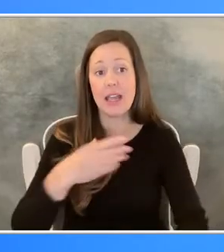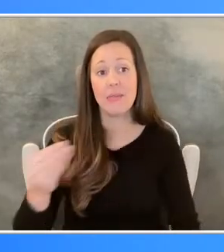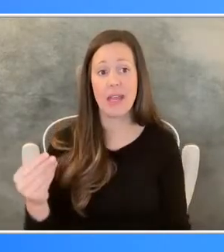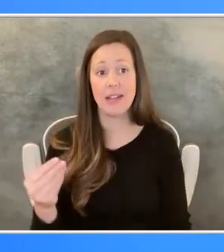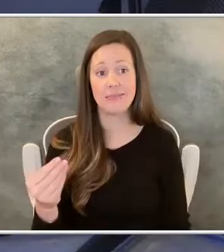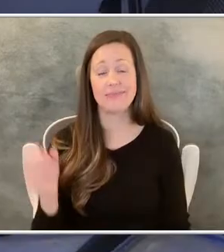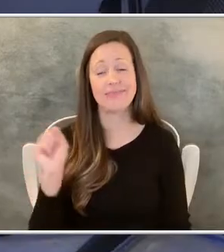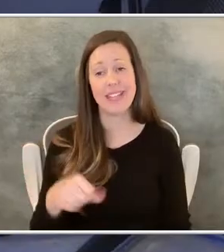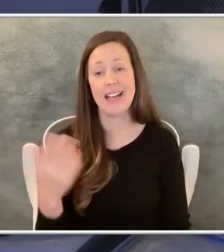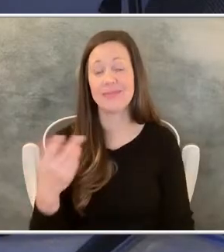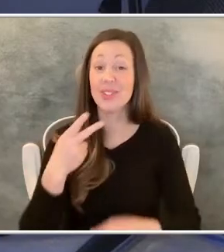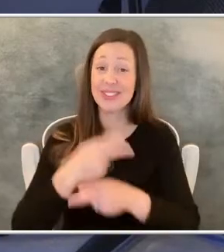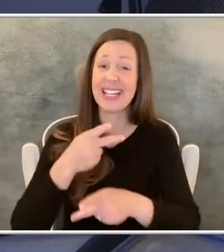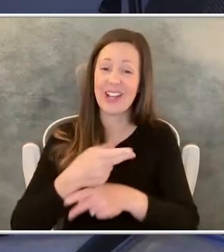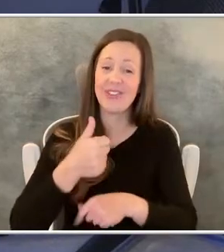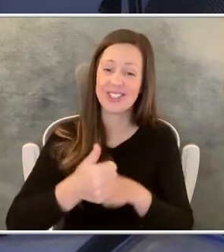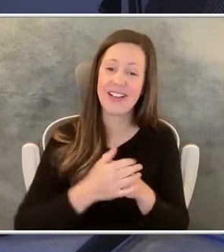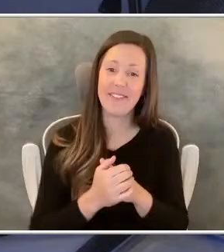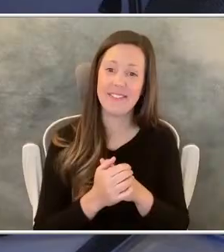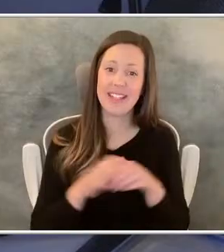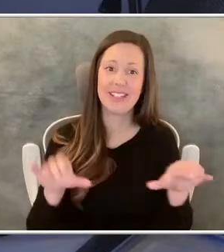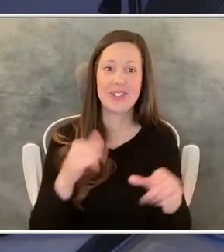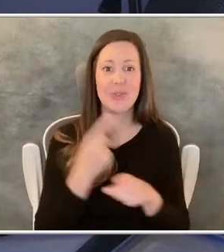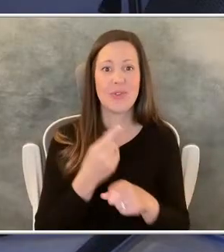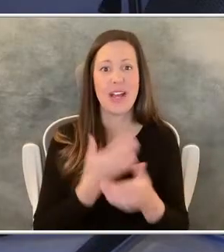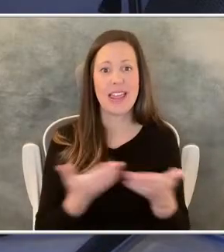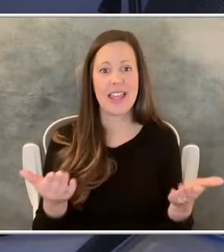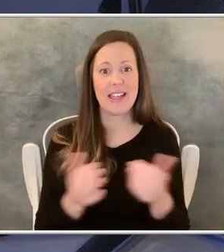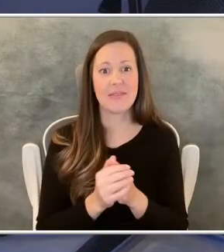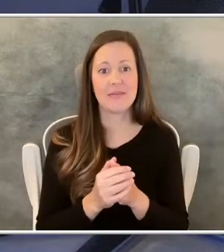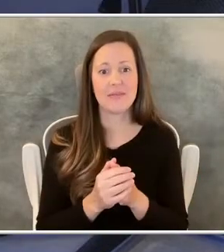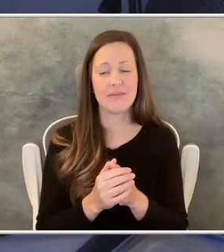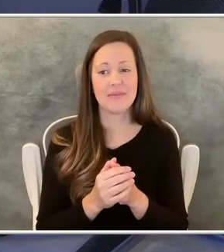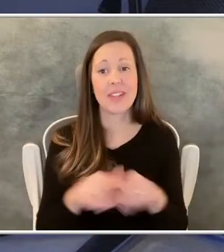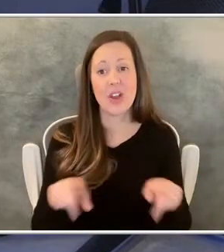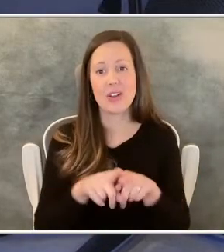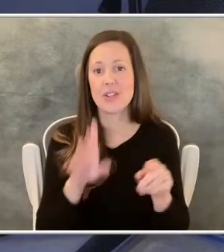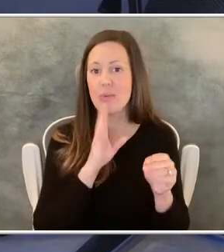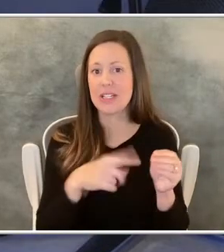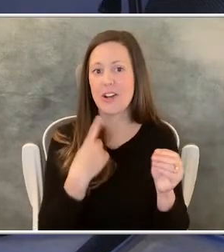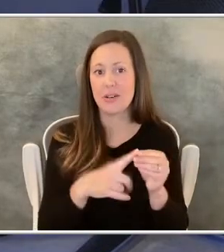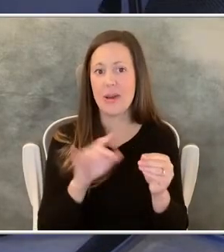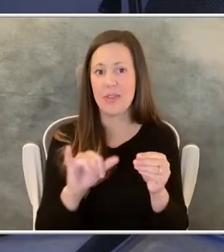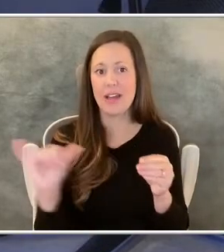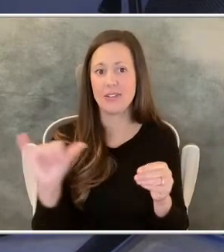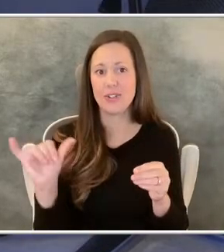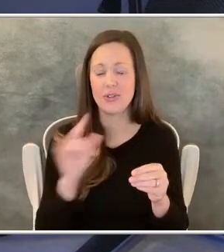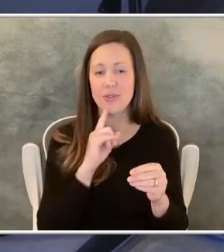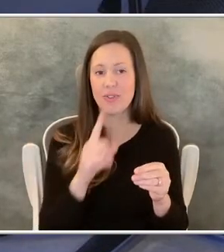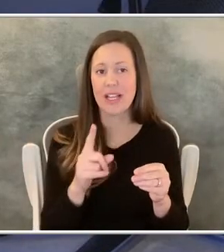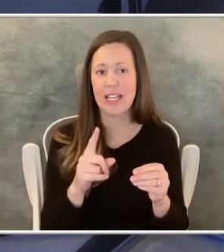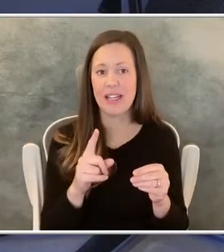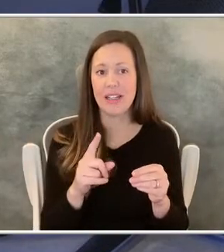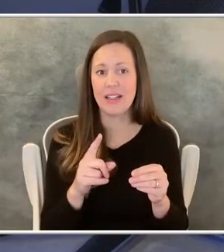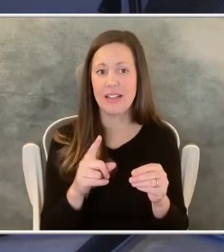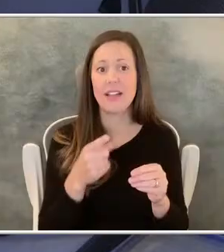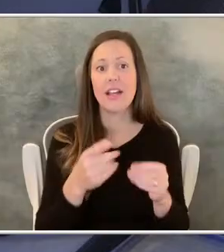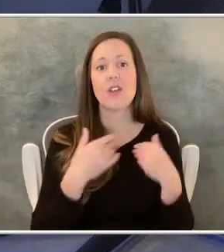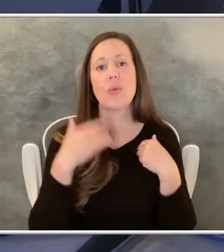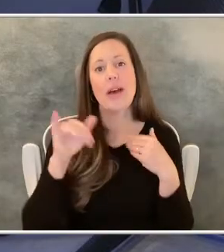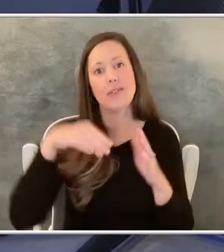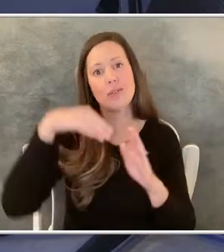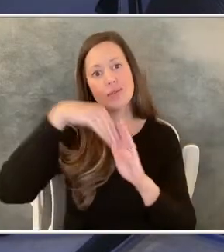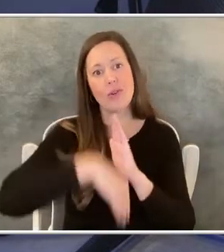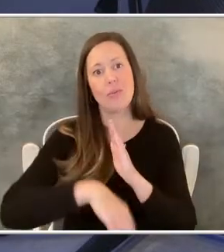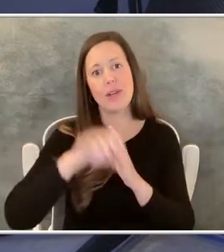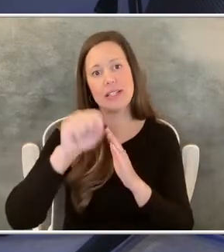care of yourself. Yeah. Do the right thing. Yeah, but we talked about that a little bit, about how sometimes you have those low points. Yeah. We'll get to